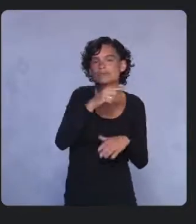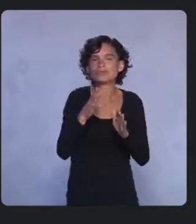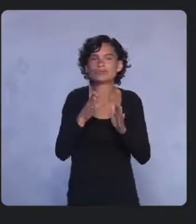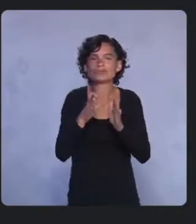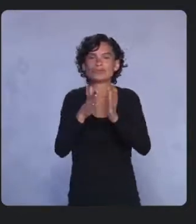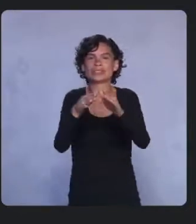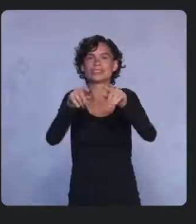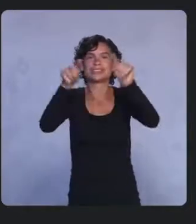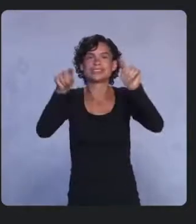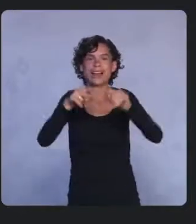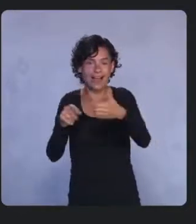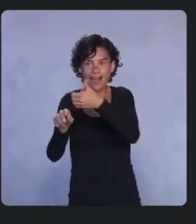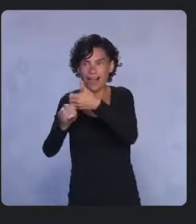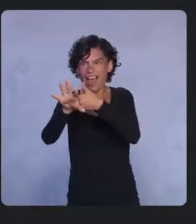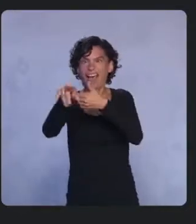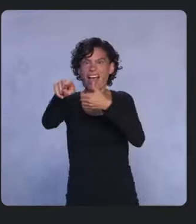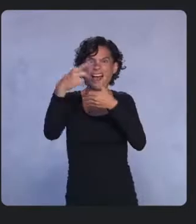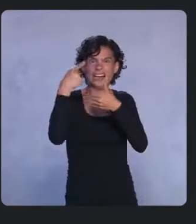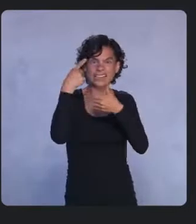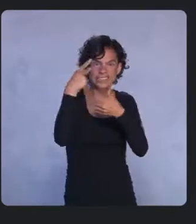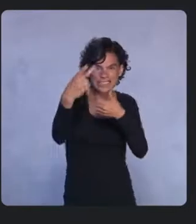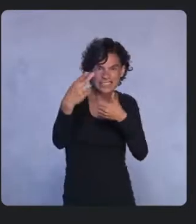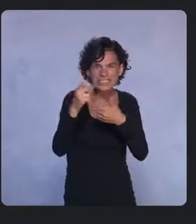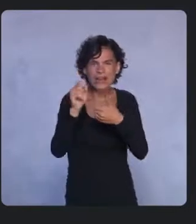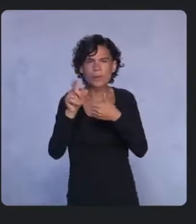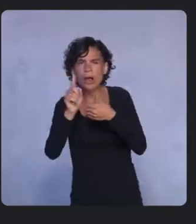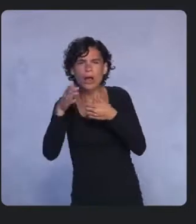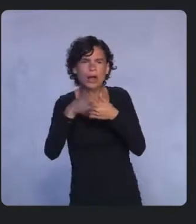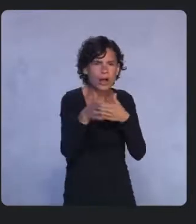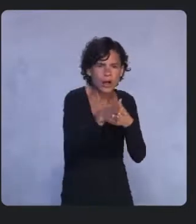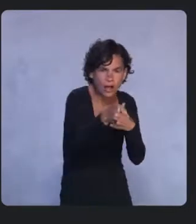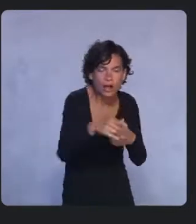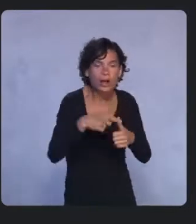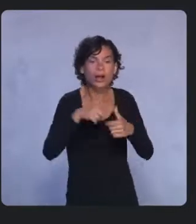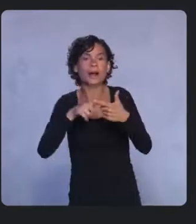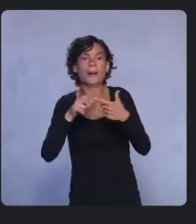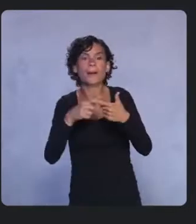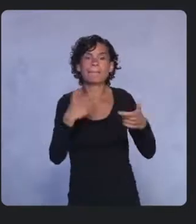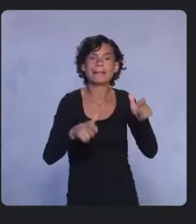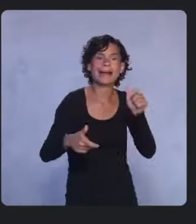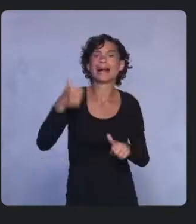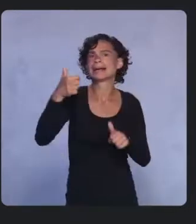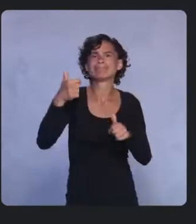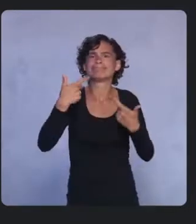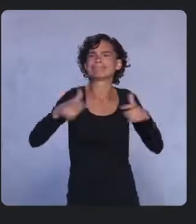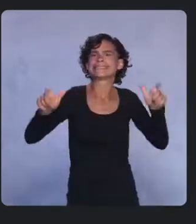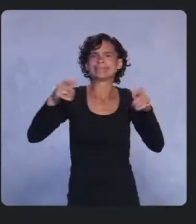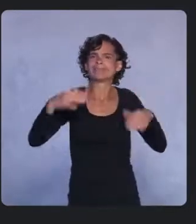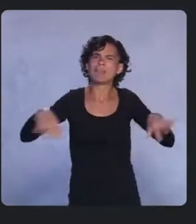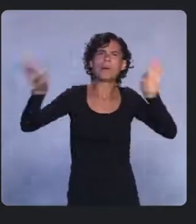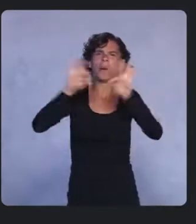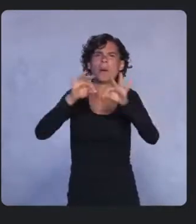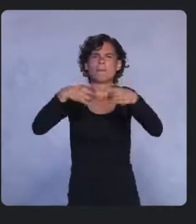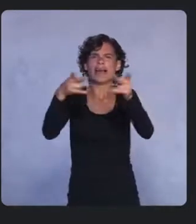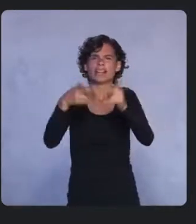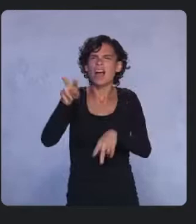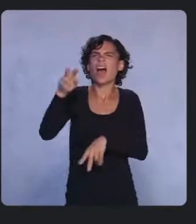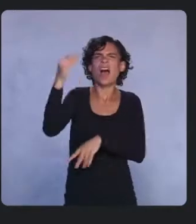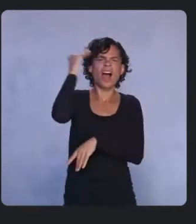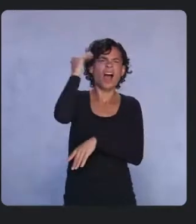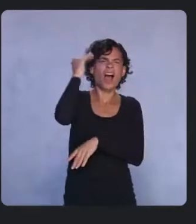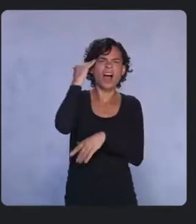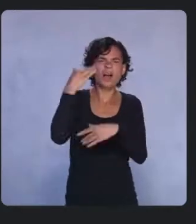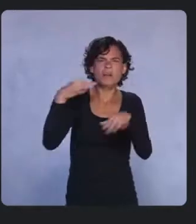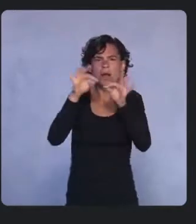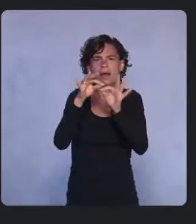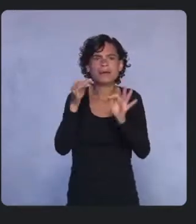intersections. Second, we'll point you towards key landmarks and places that are important for you, like the direction